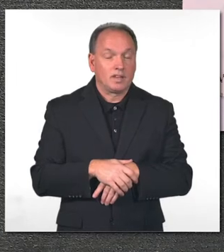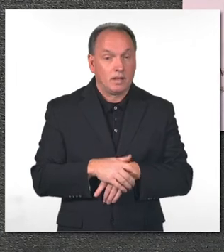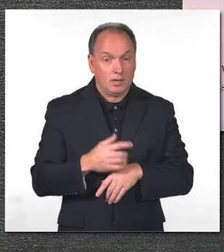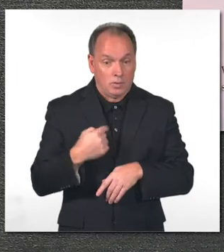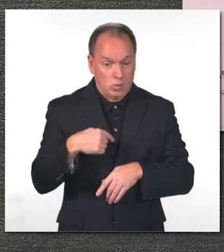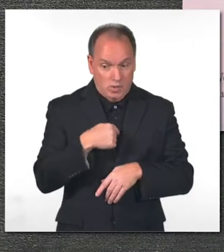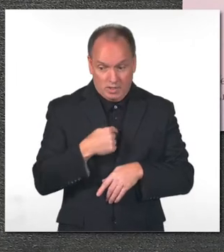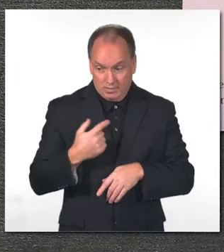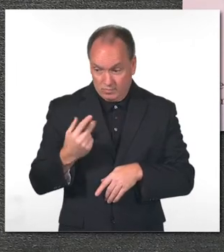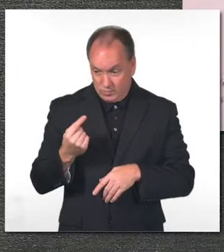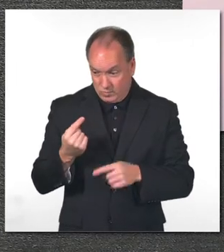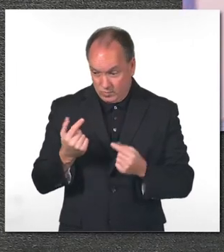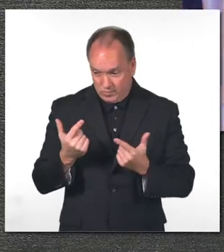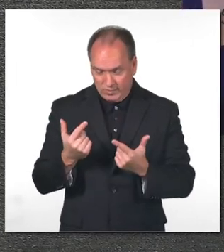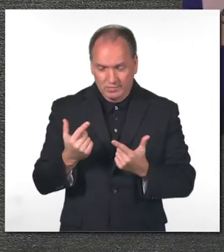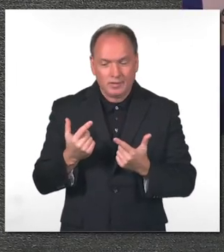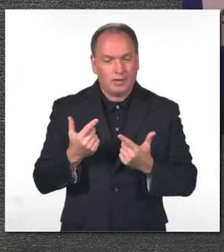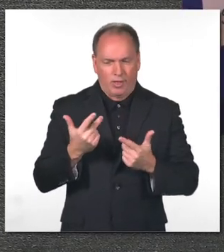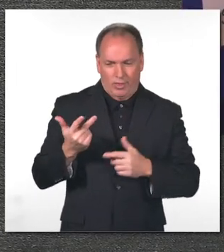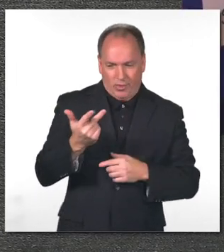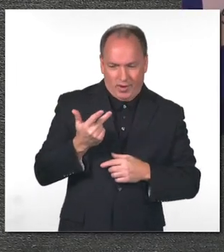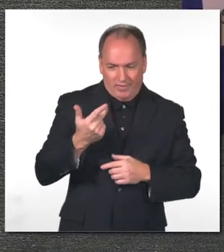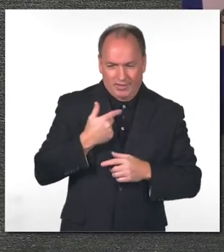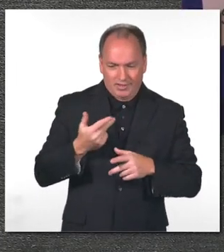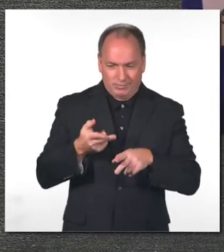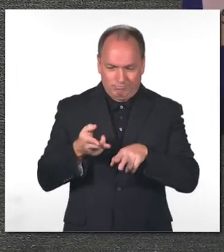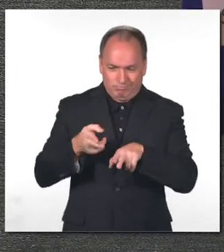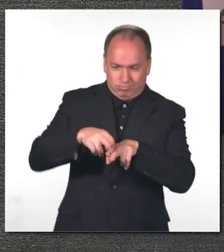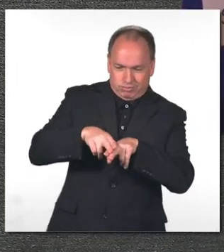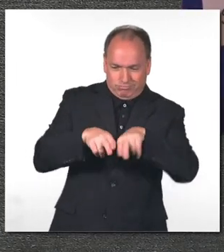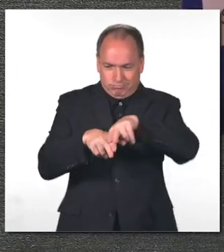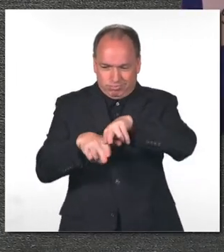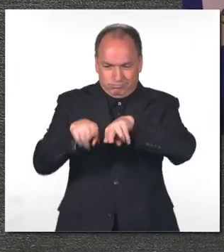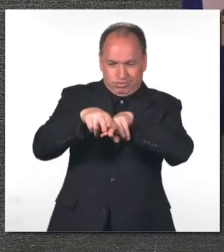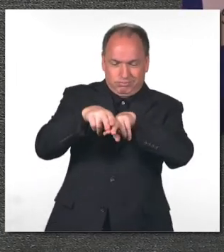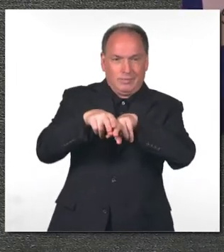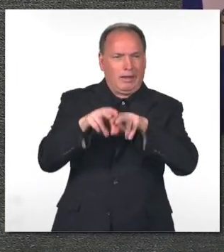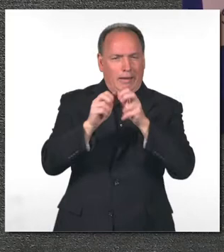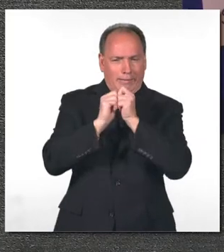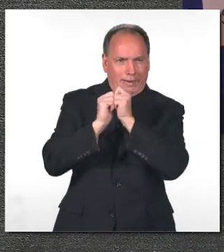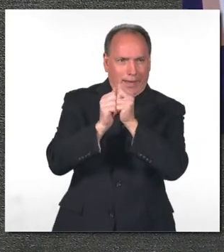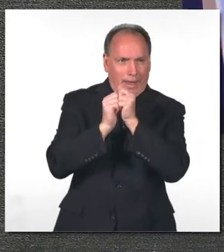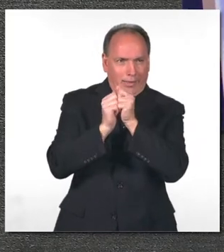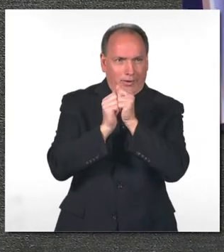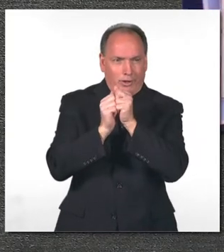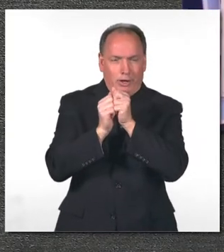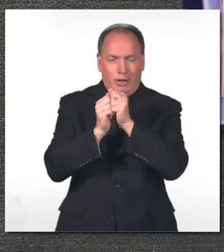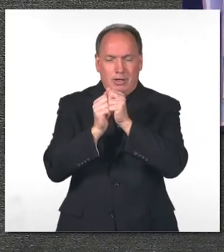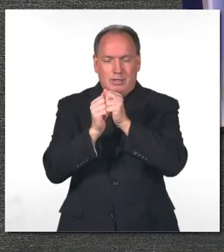We made a triple decker sandwich.